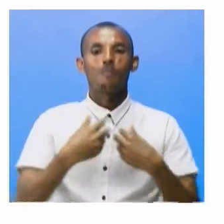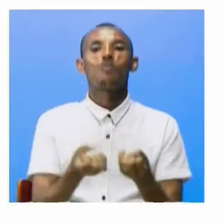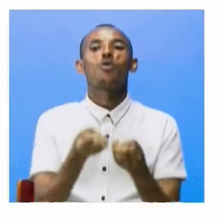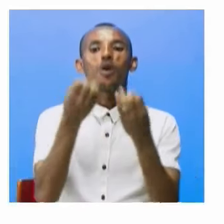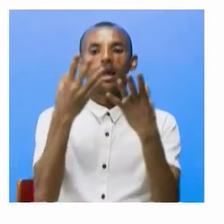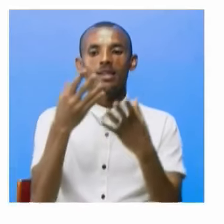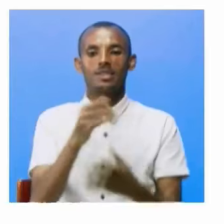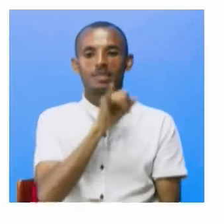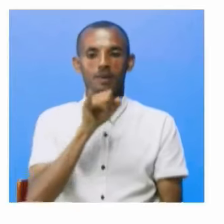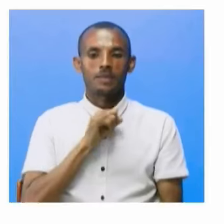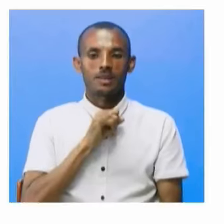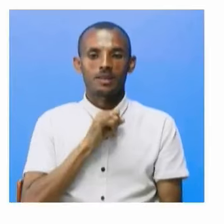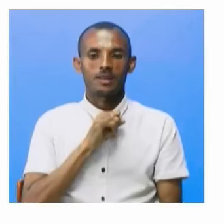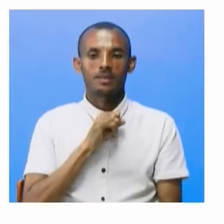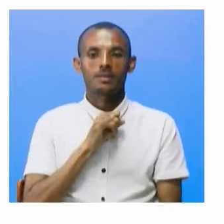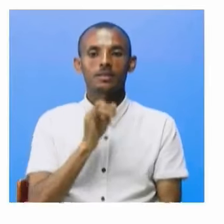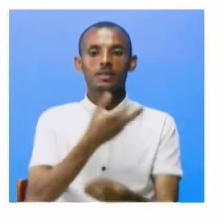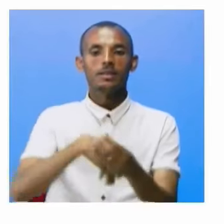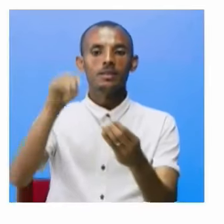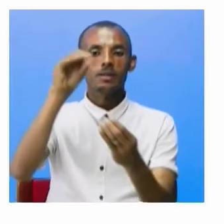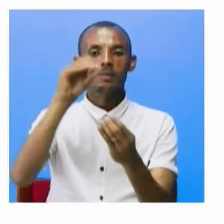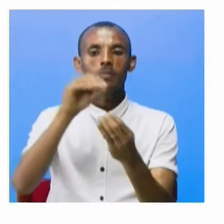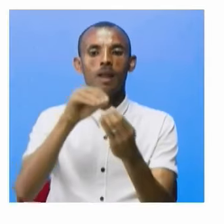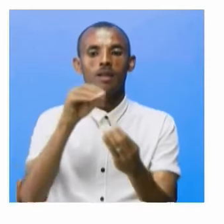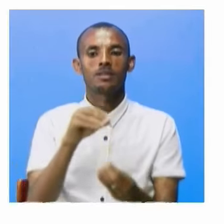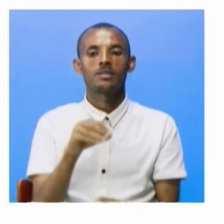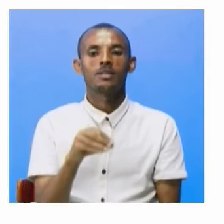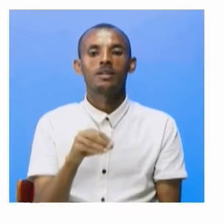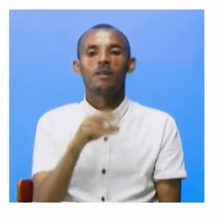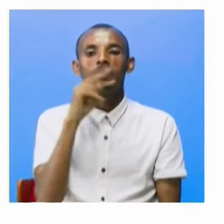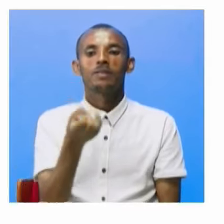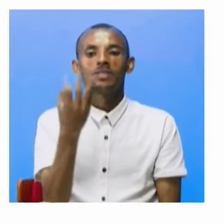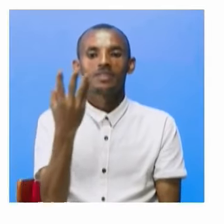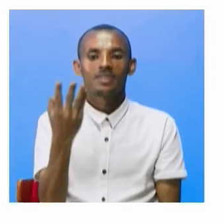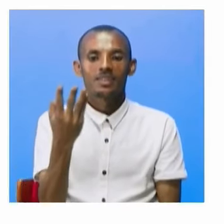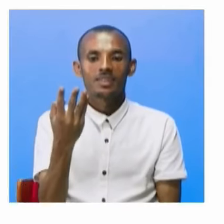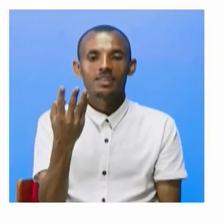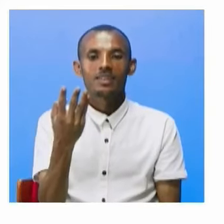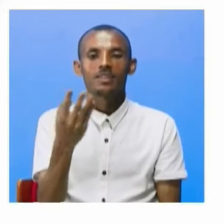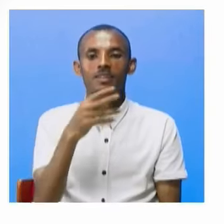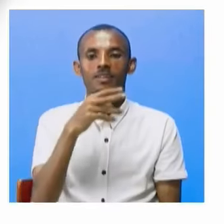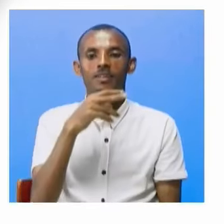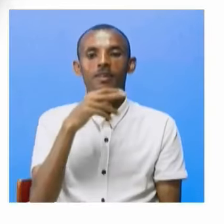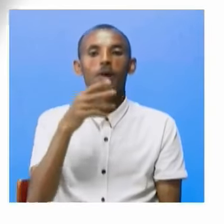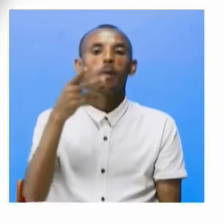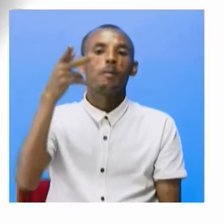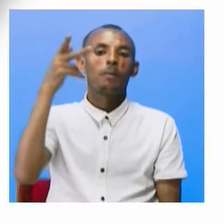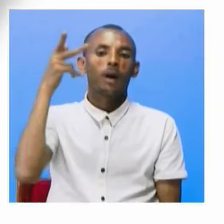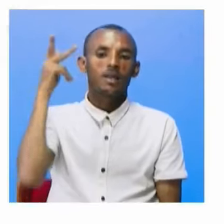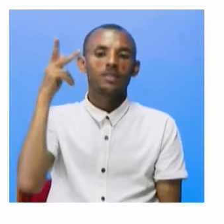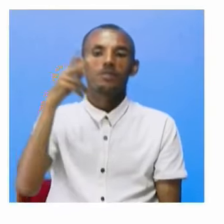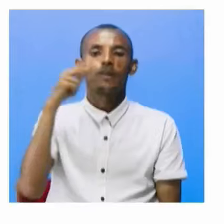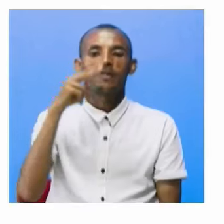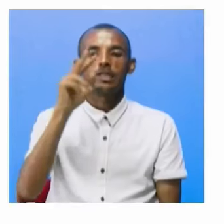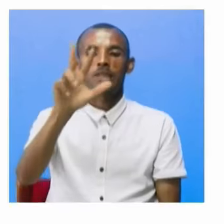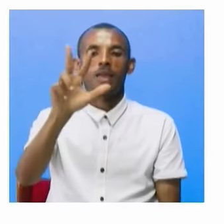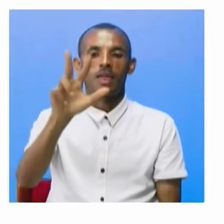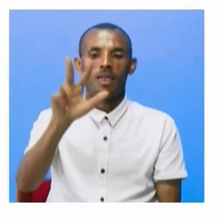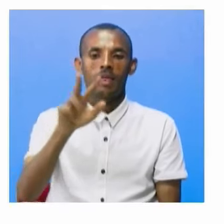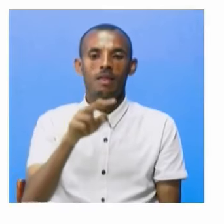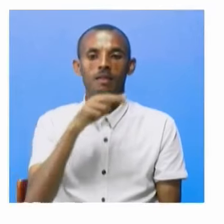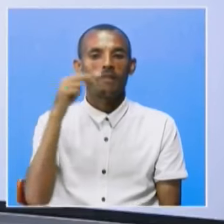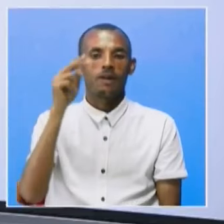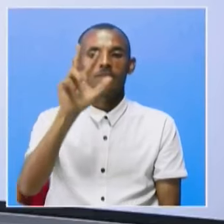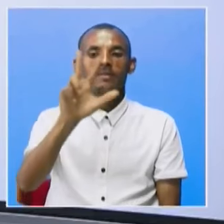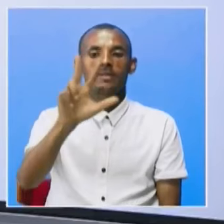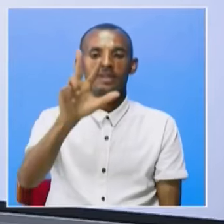plural subject plus, and our verb is past participle, or what we call verb